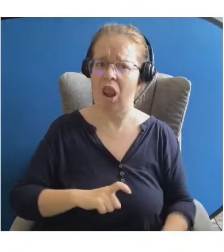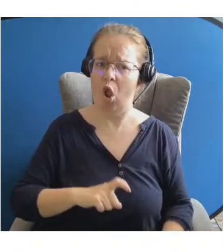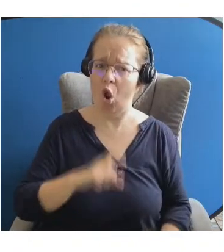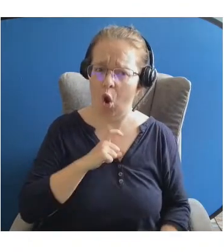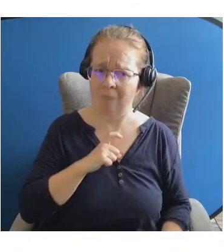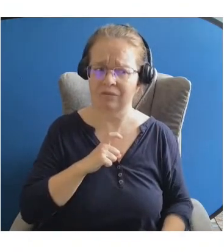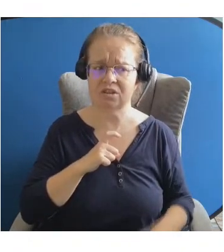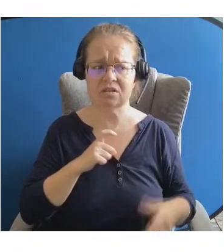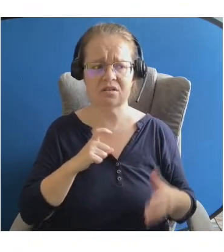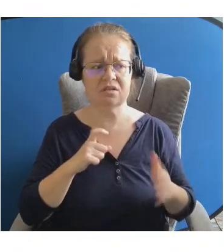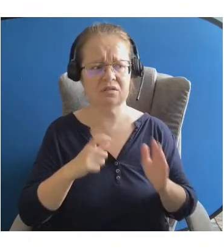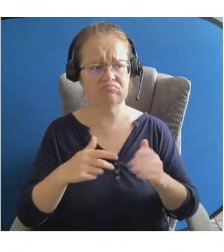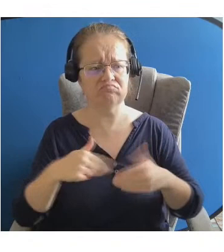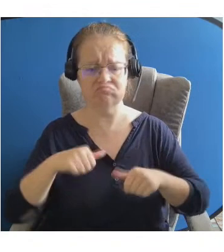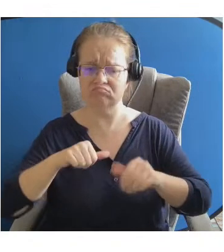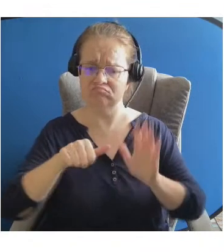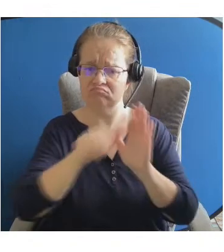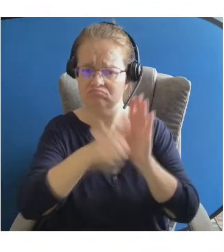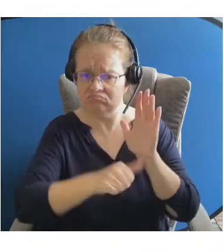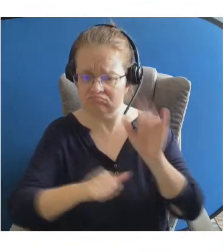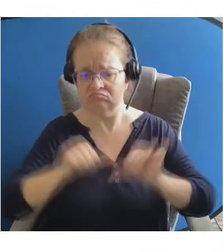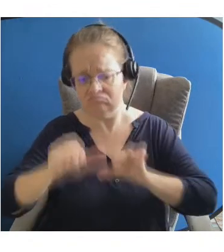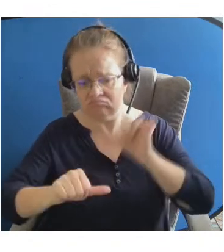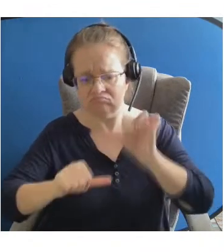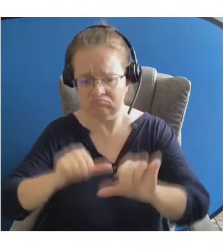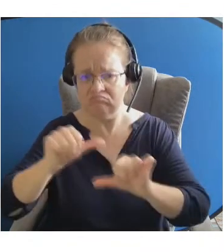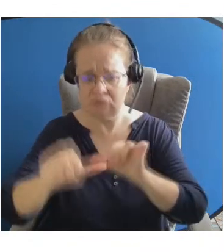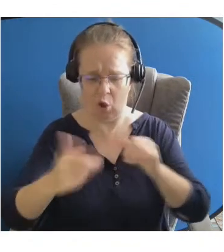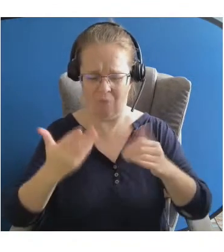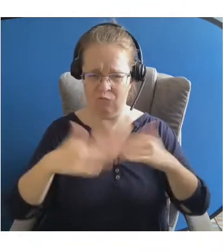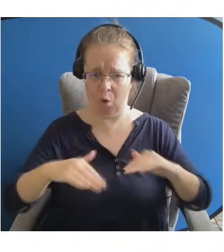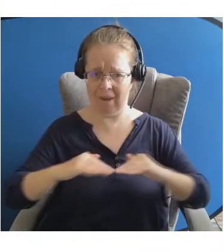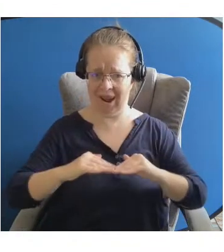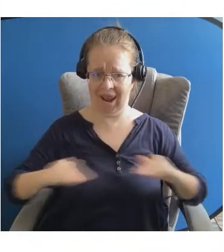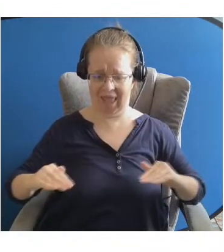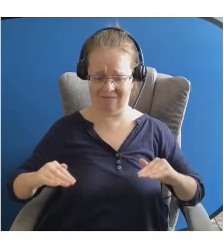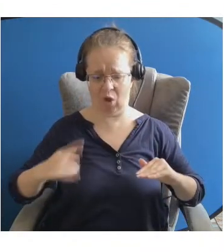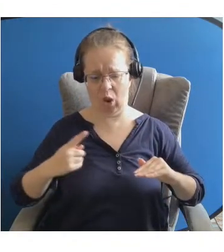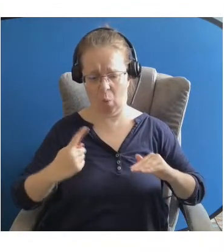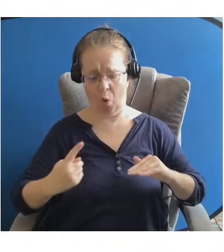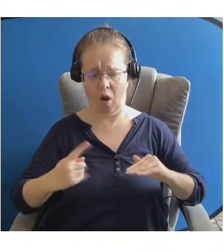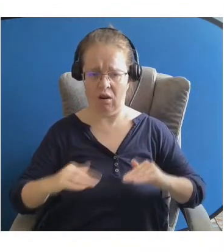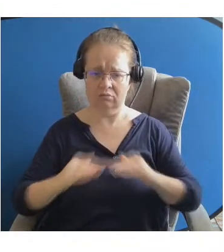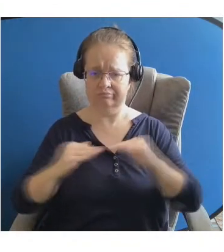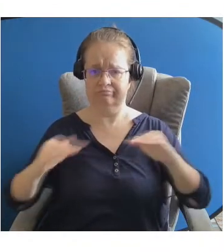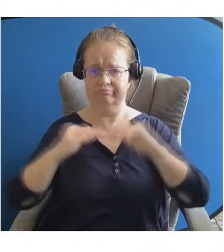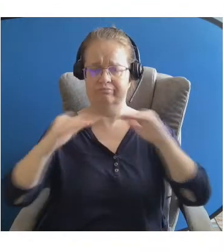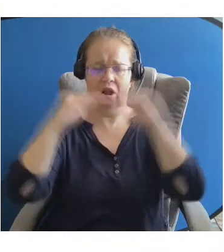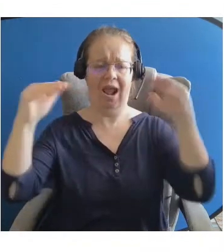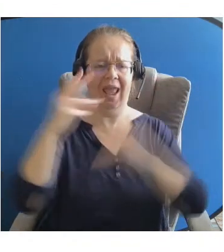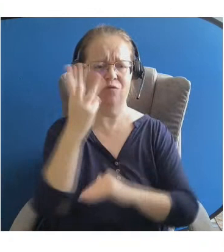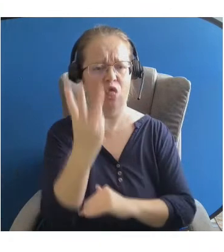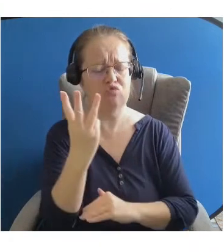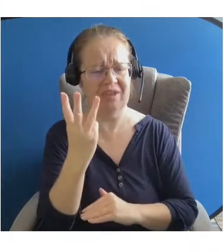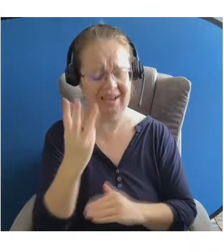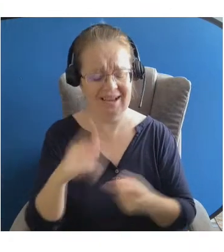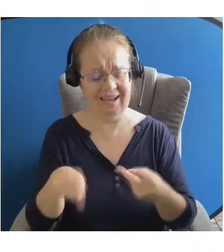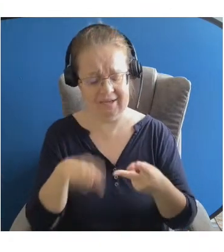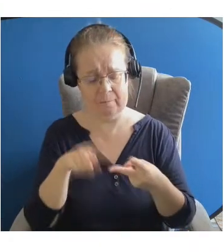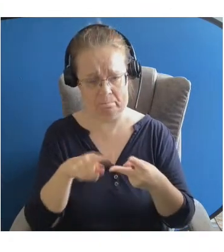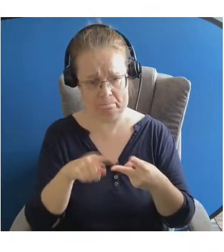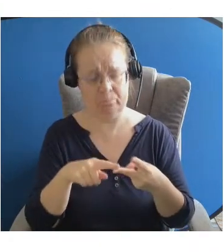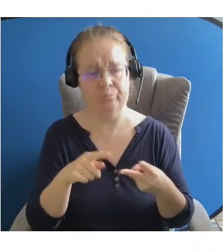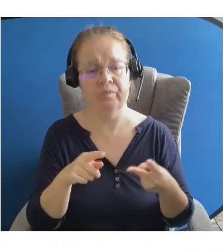journey, moving all the way through from level 1 to level 3 of the scheme? And then